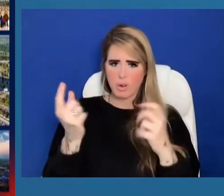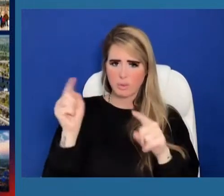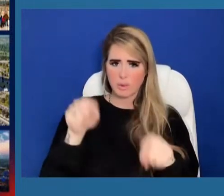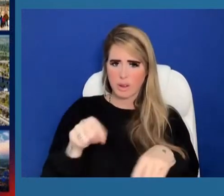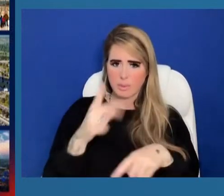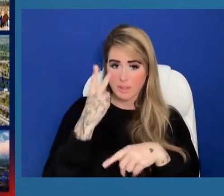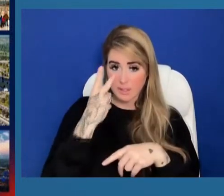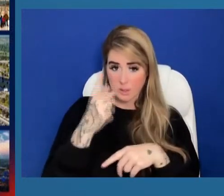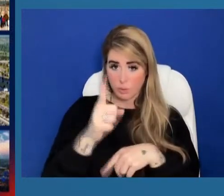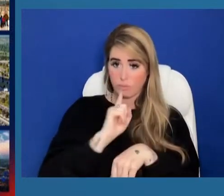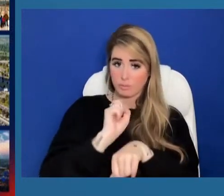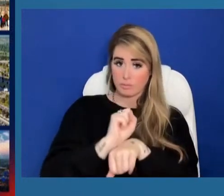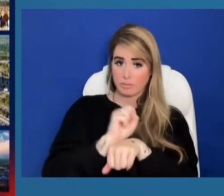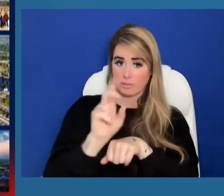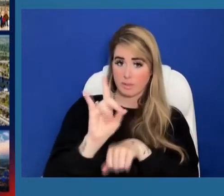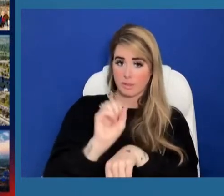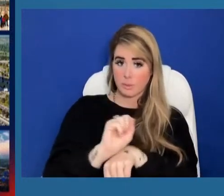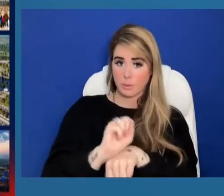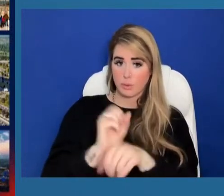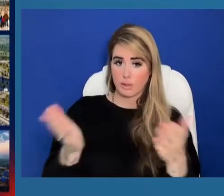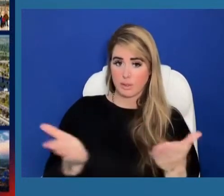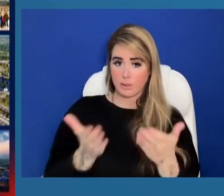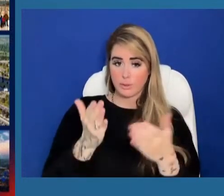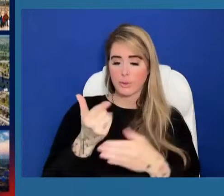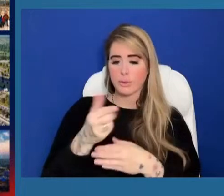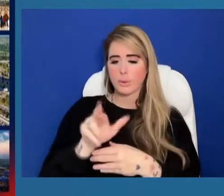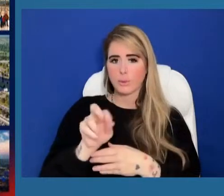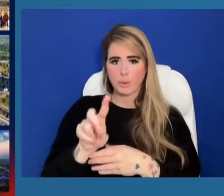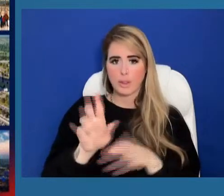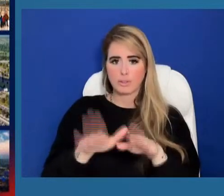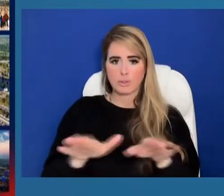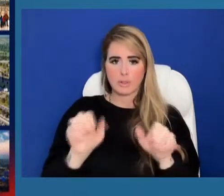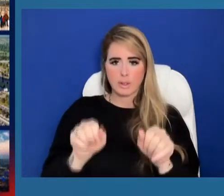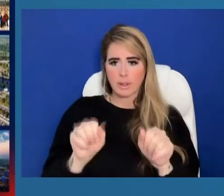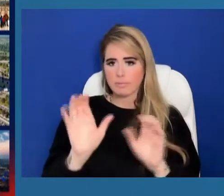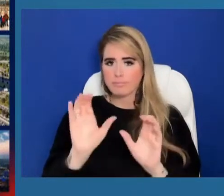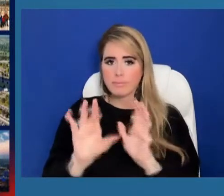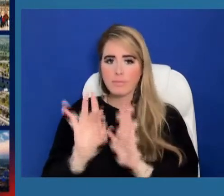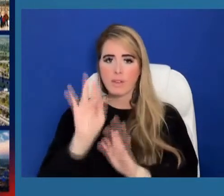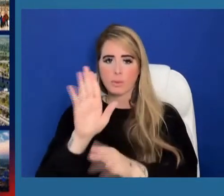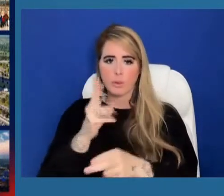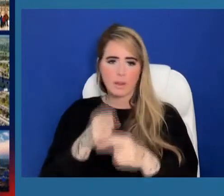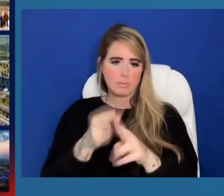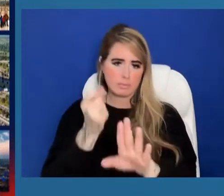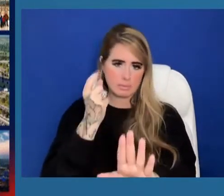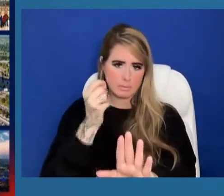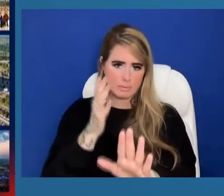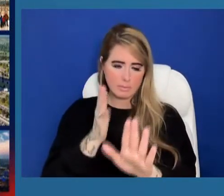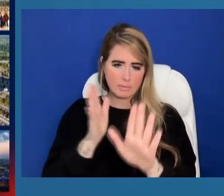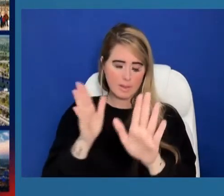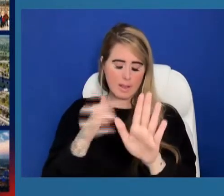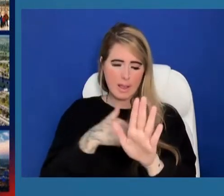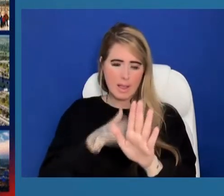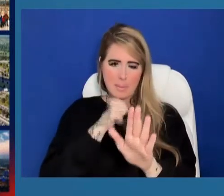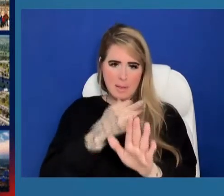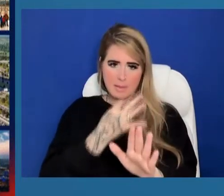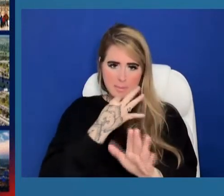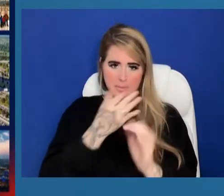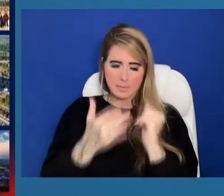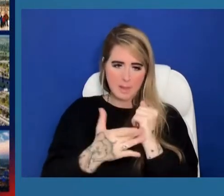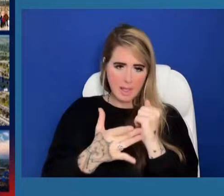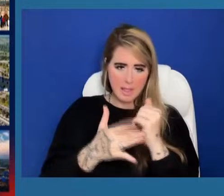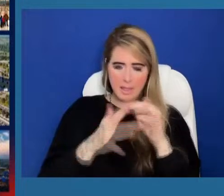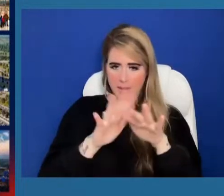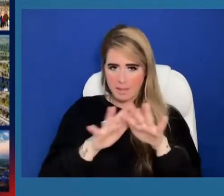here, they can pull your name up. I don't know how, this is beyond my pay grade doing stuff like that.